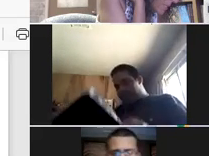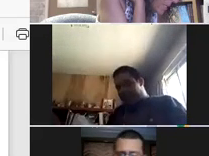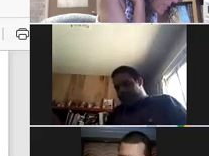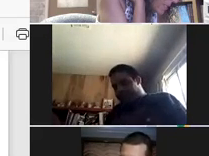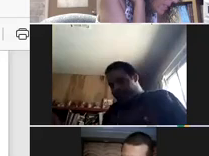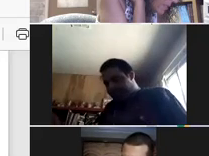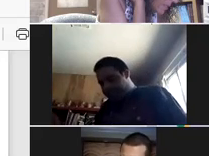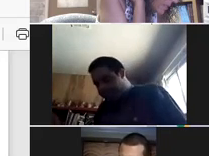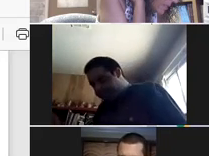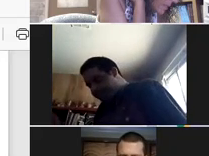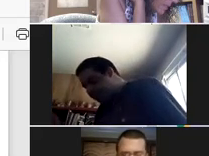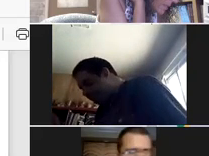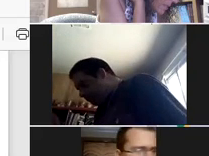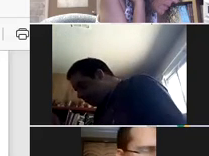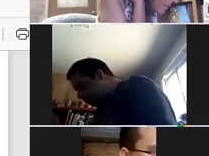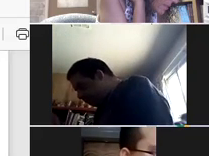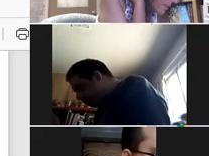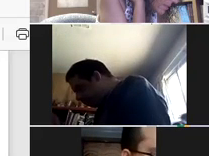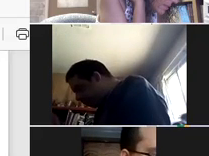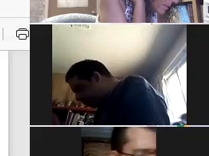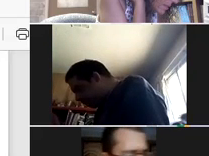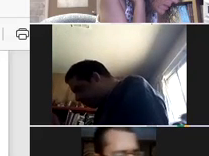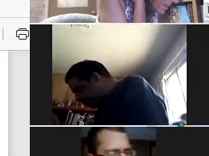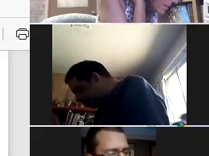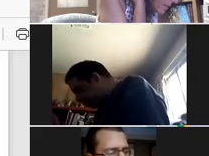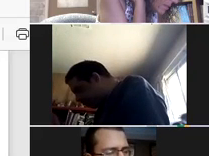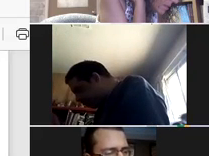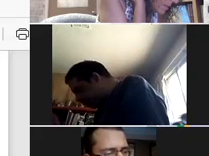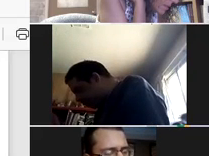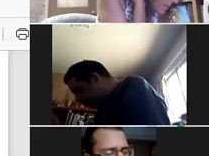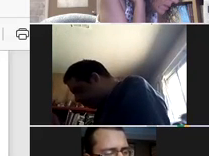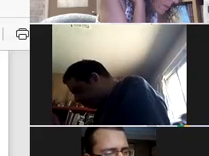then the wicked one comes and snatches away.